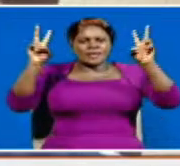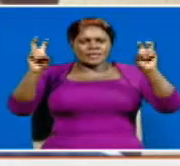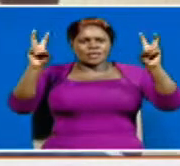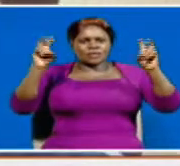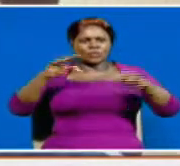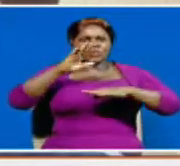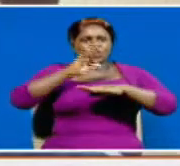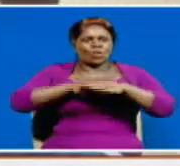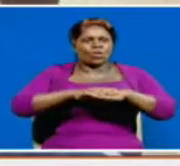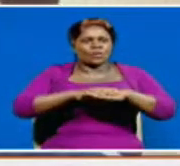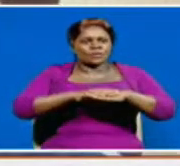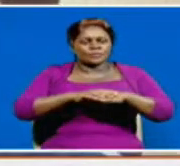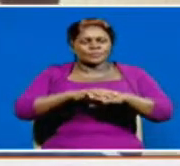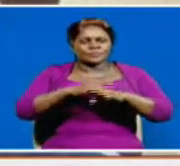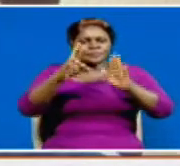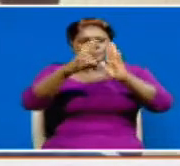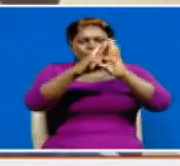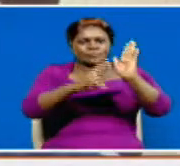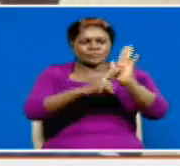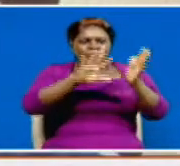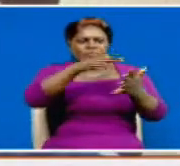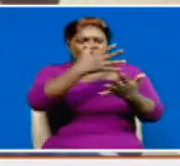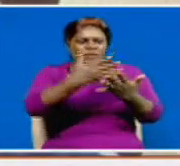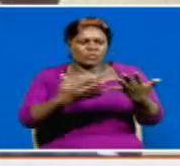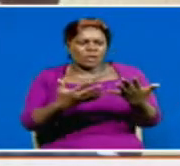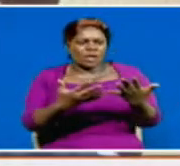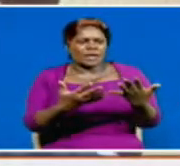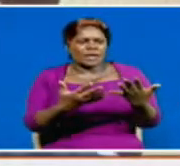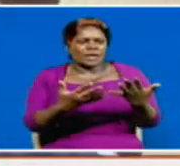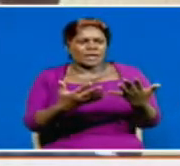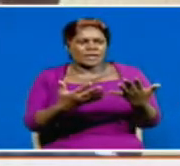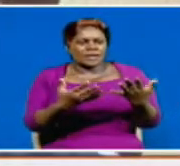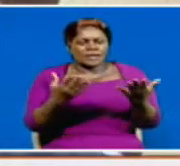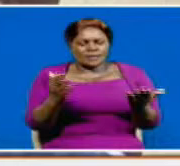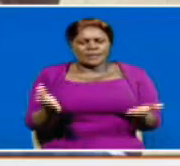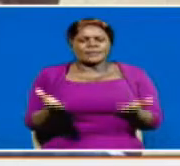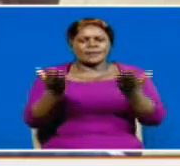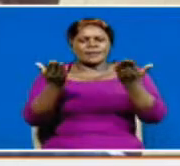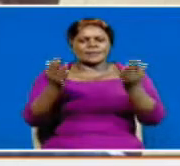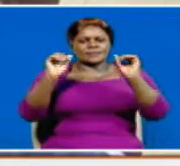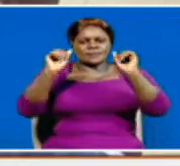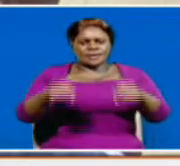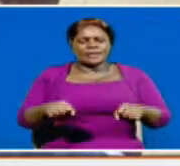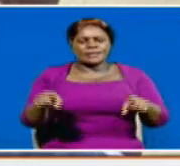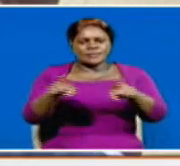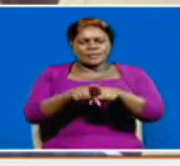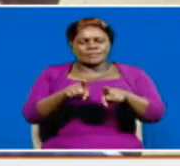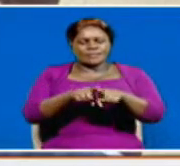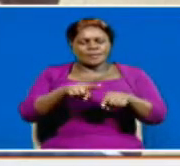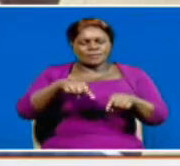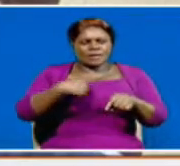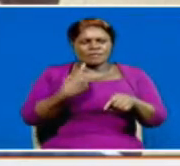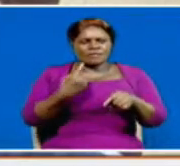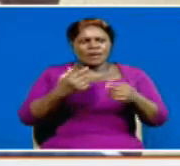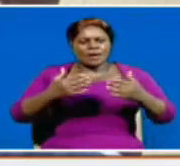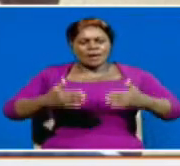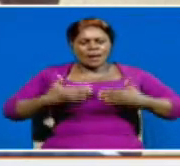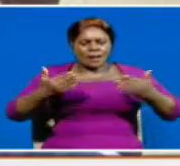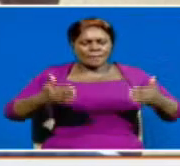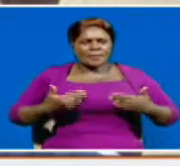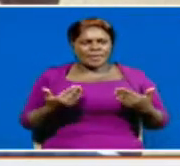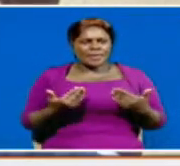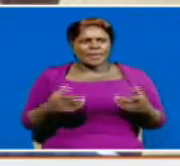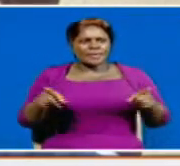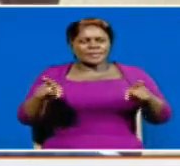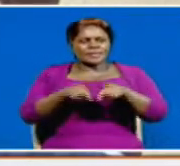around the regulatory framework in the sugar industry will be enhanced. We are also very happy that